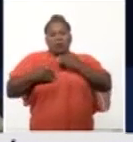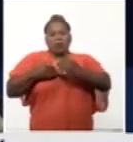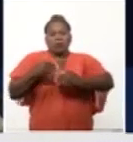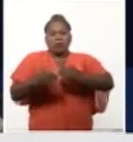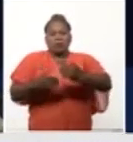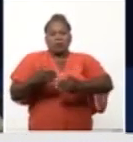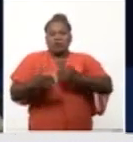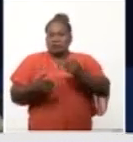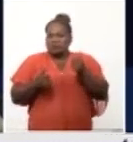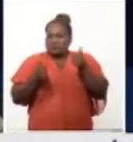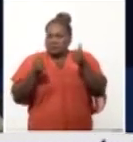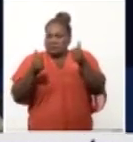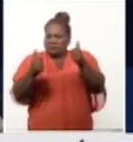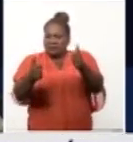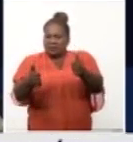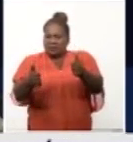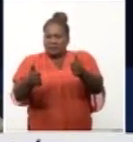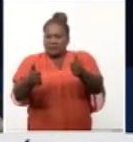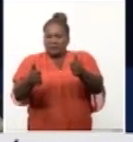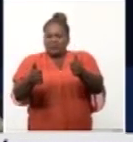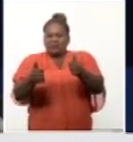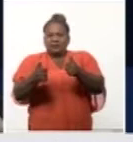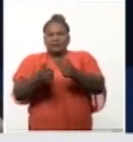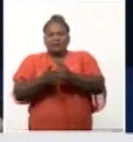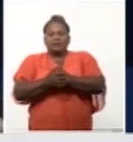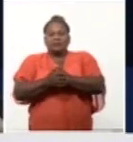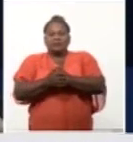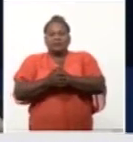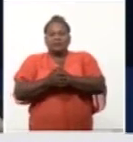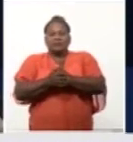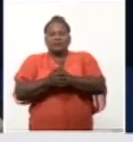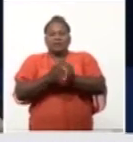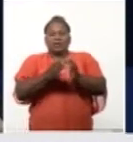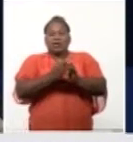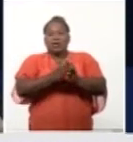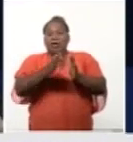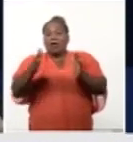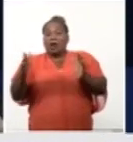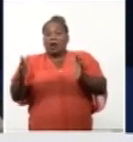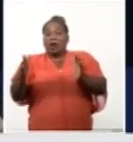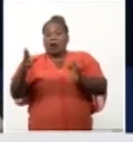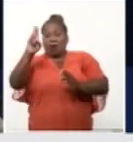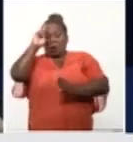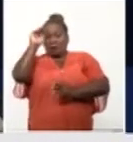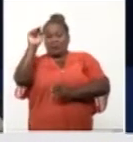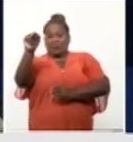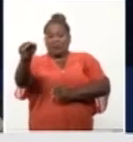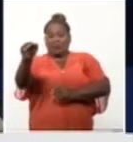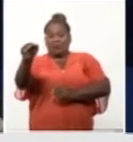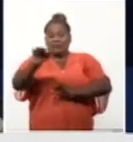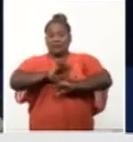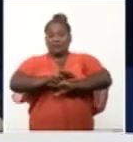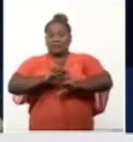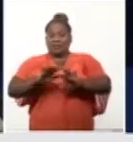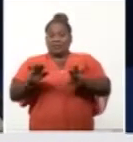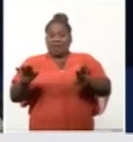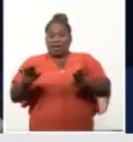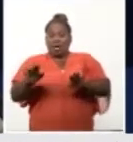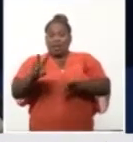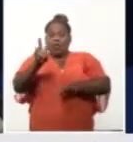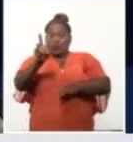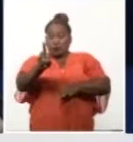country, and they have had a favorable evolution in our hospitals.